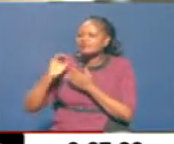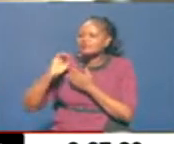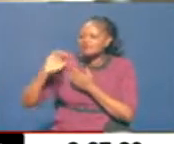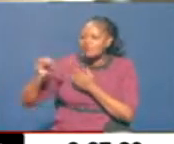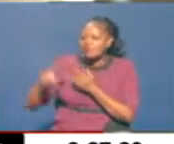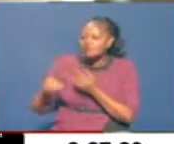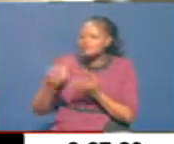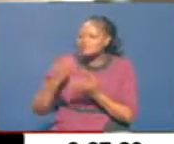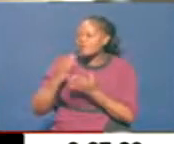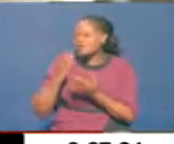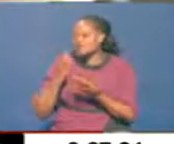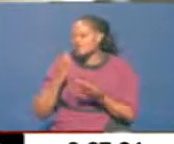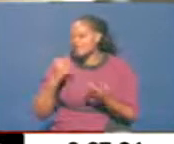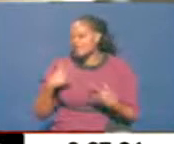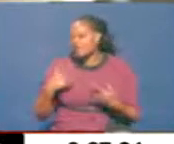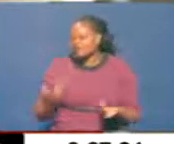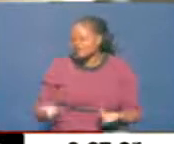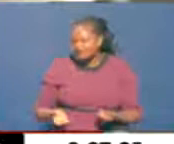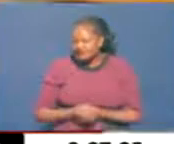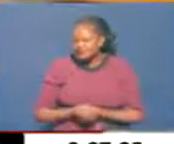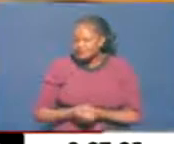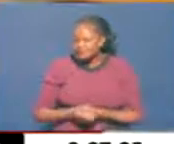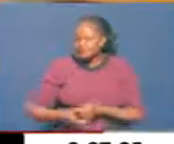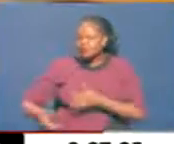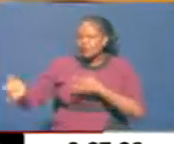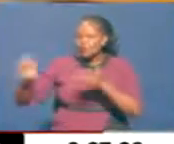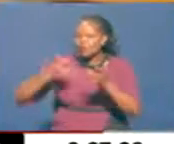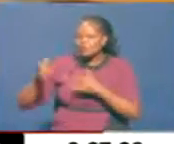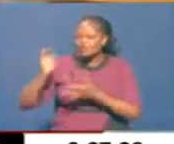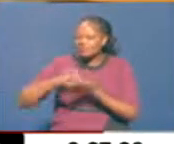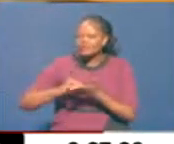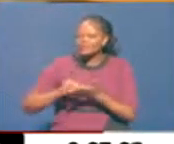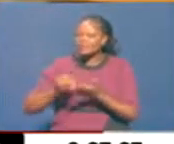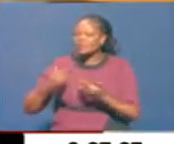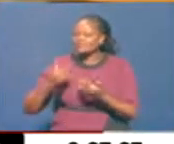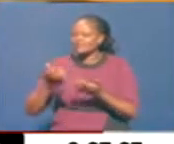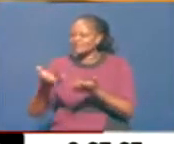perhaps, a relooking at, do we have enough needs of oxygen